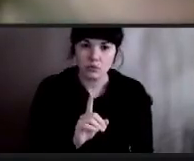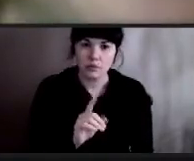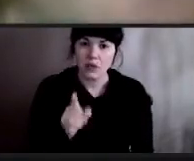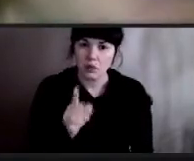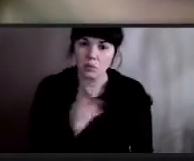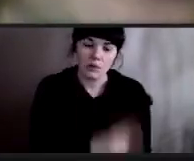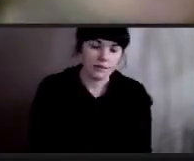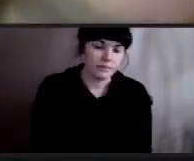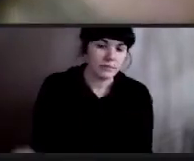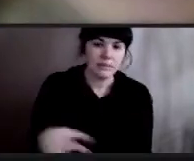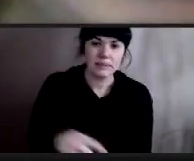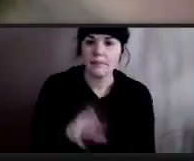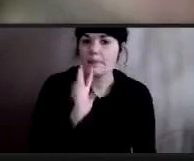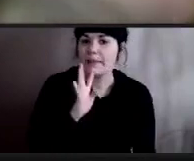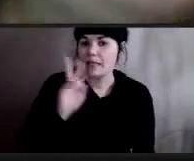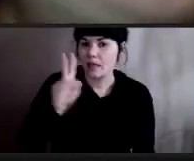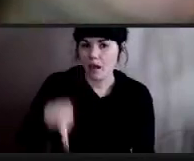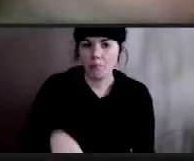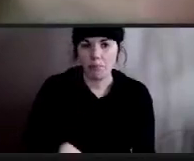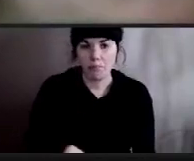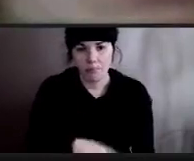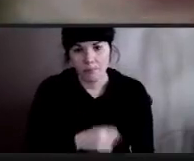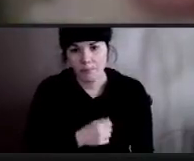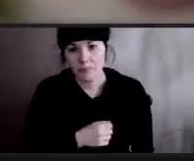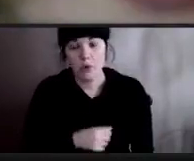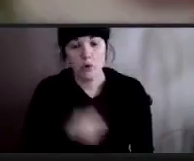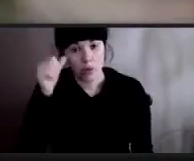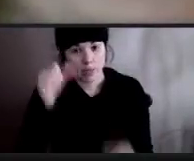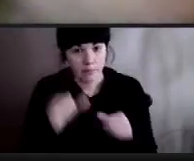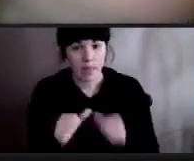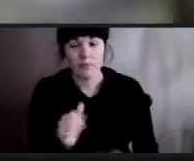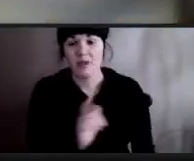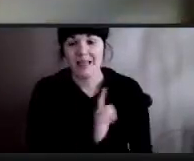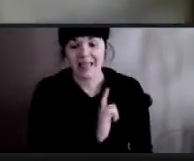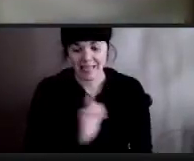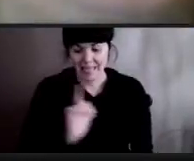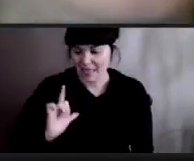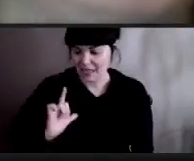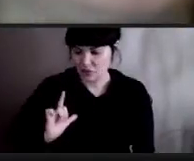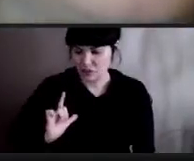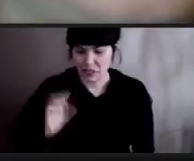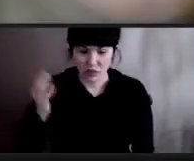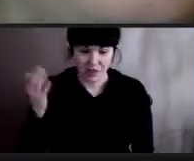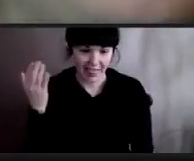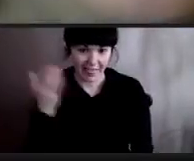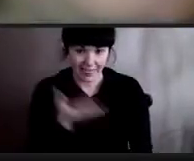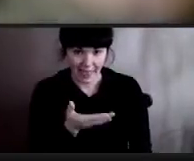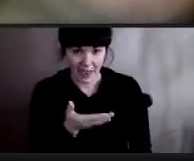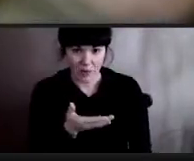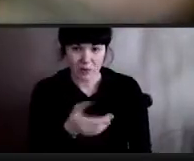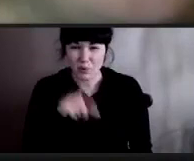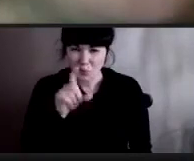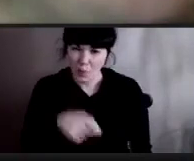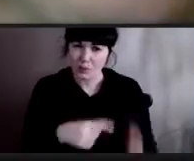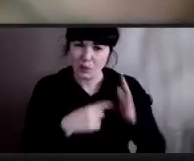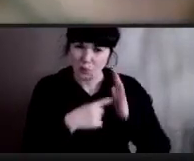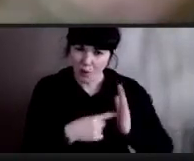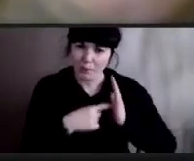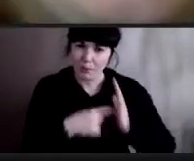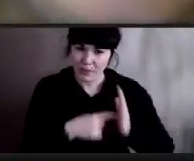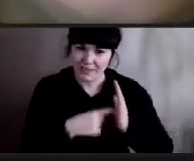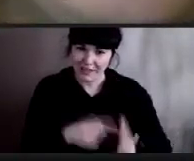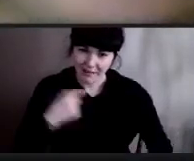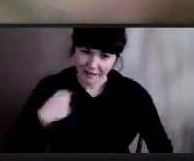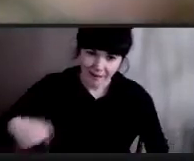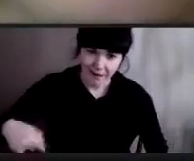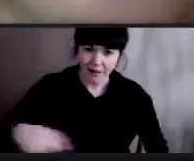that our legislature is there representing us, and so they can't know what we